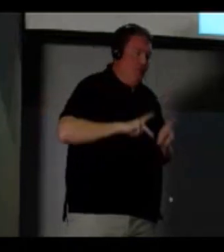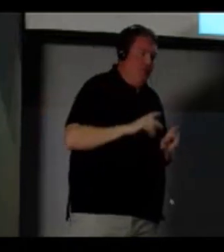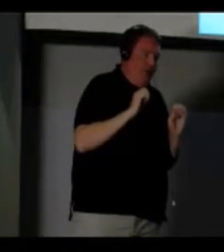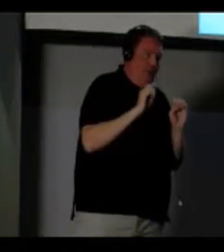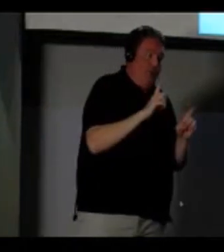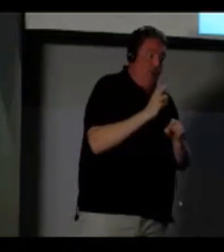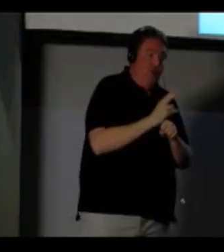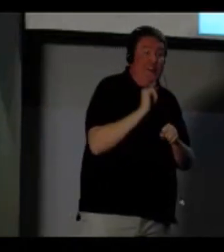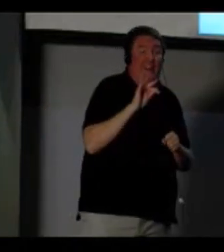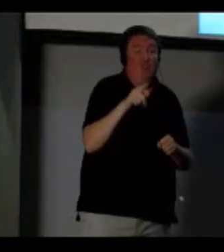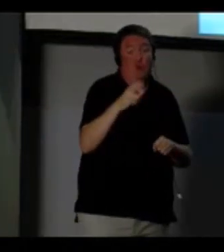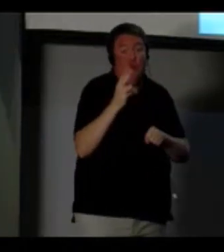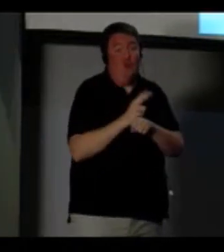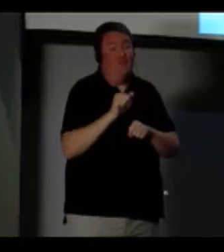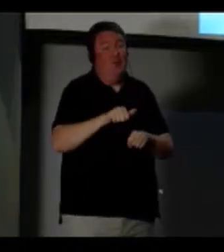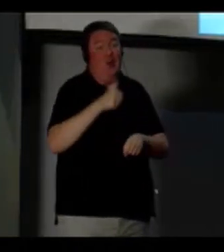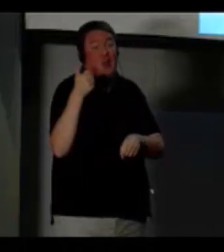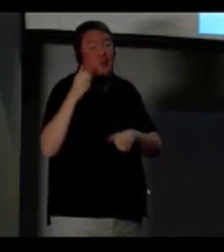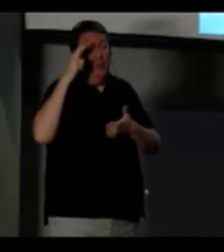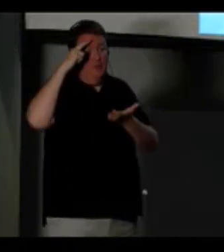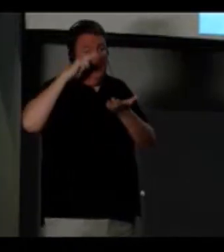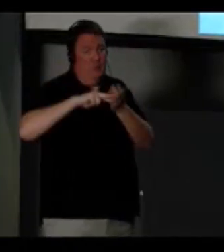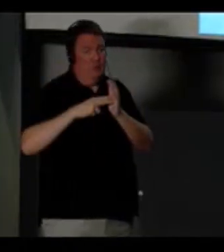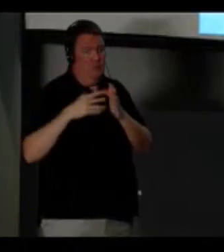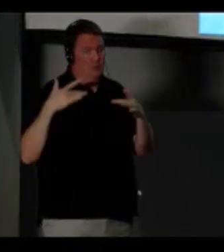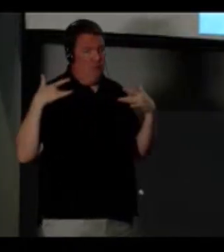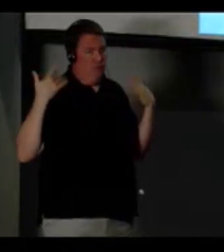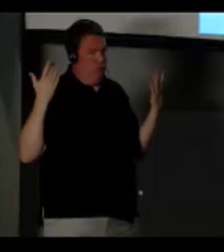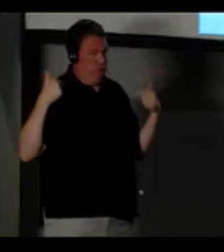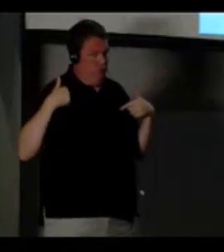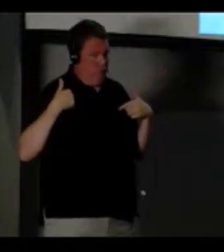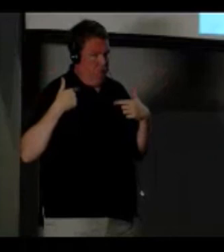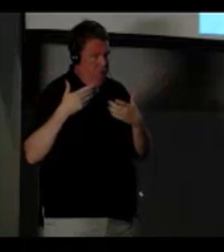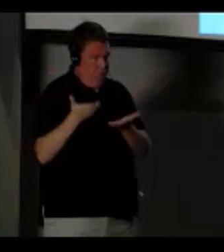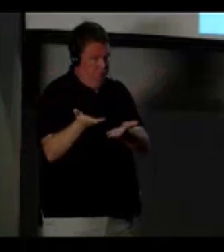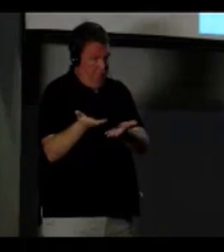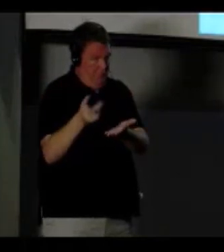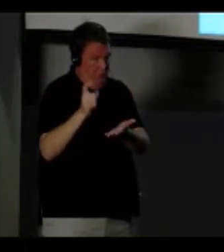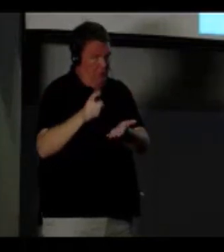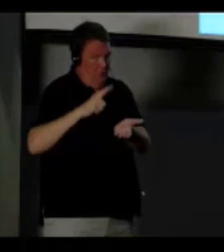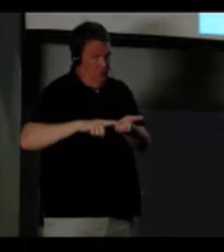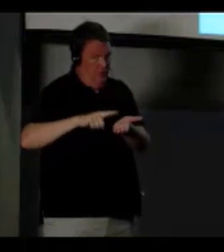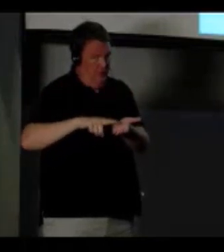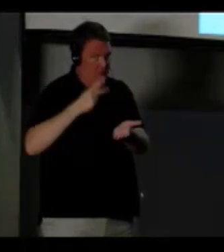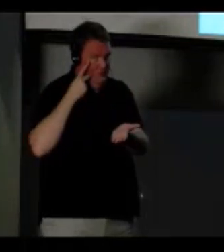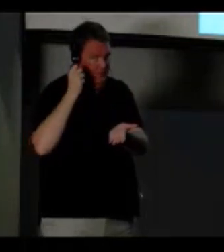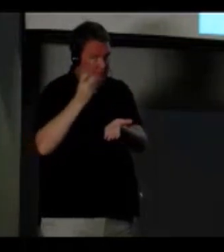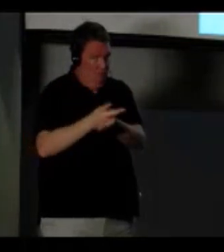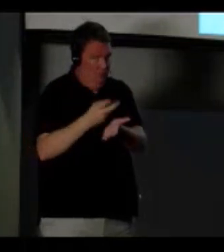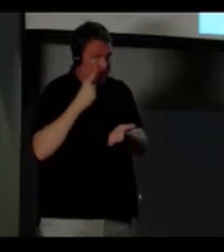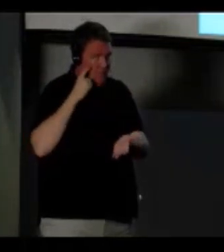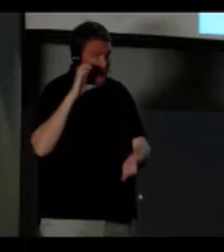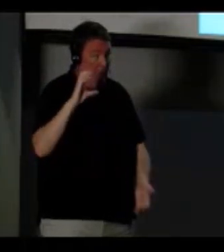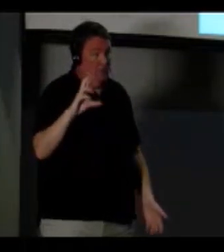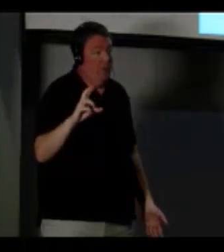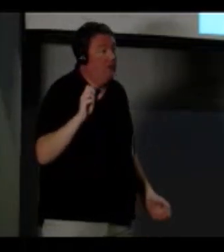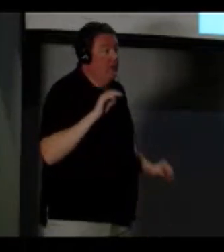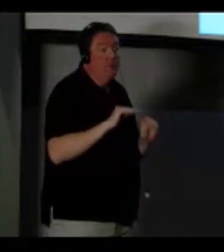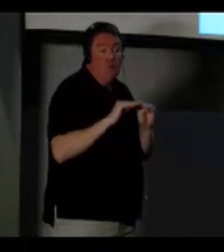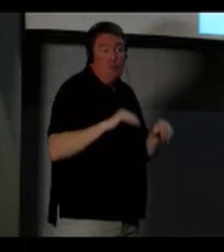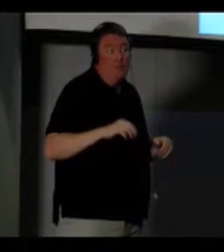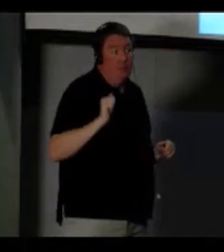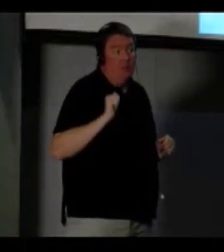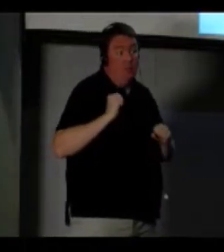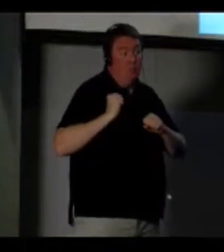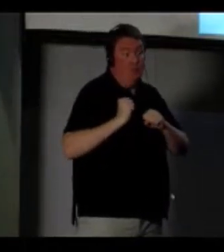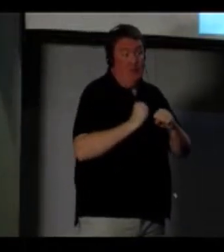use. If you want to use it for any other purpose, it's your responsibility to clear those rights. And that's one way a museum can protect itself